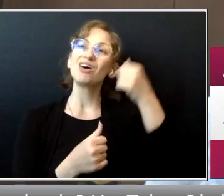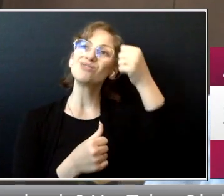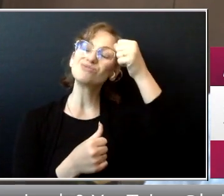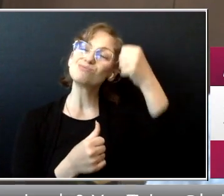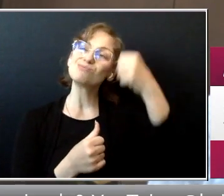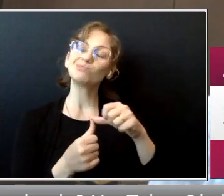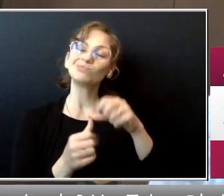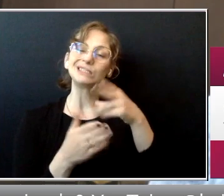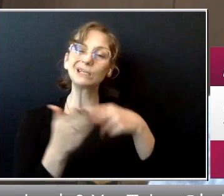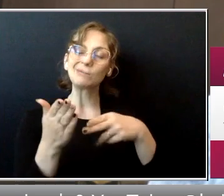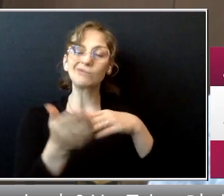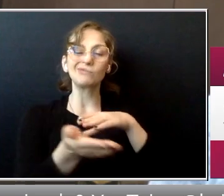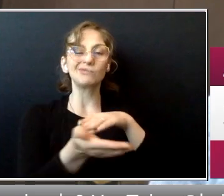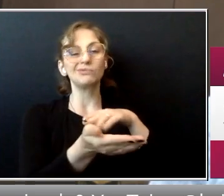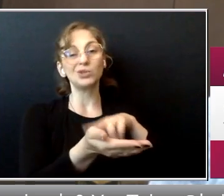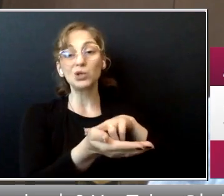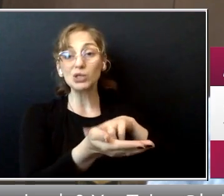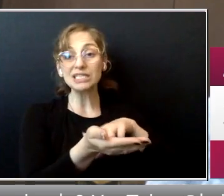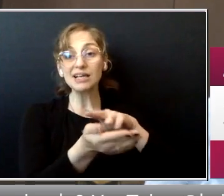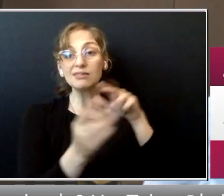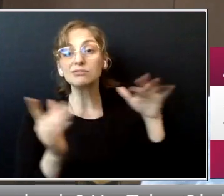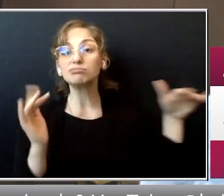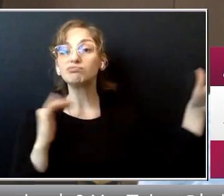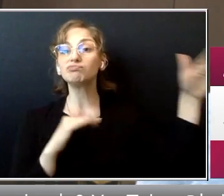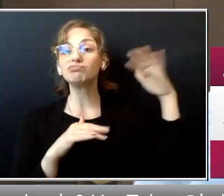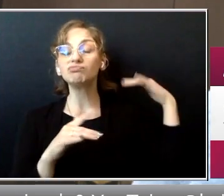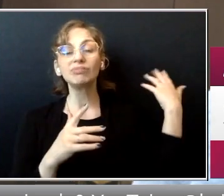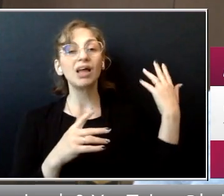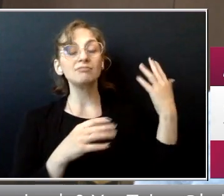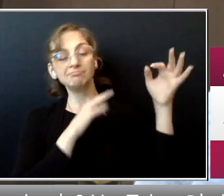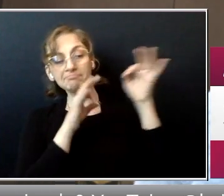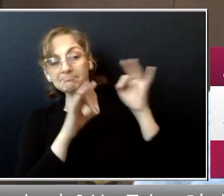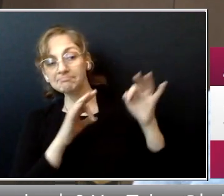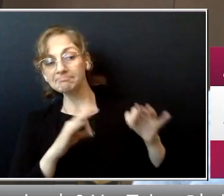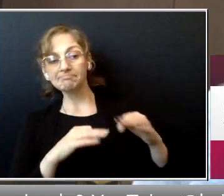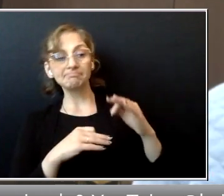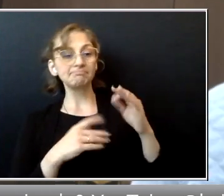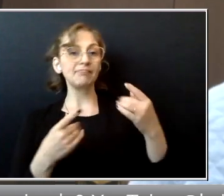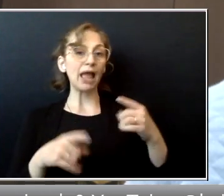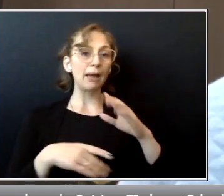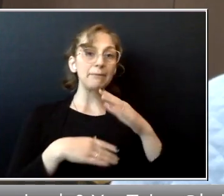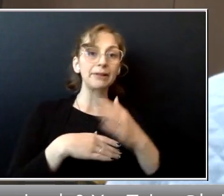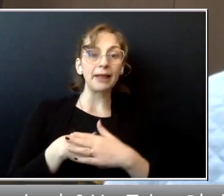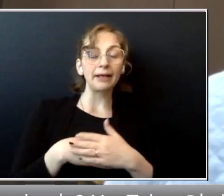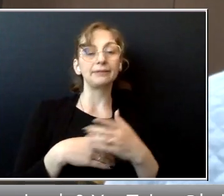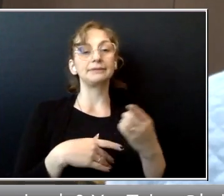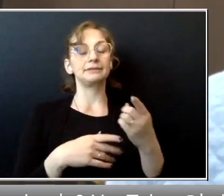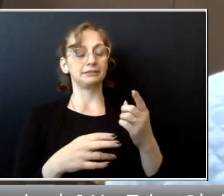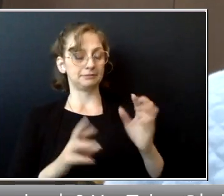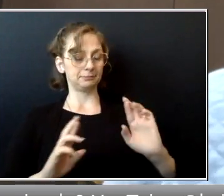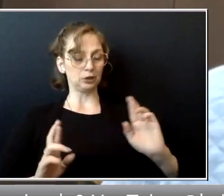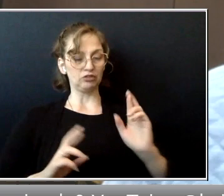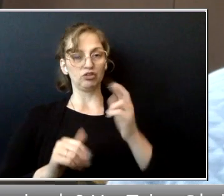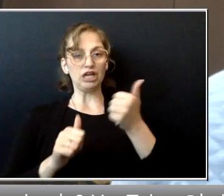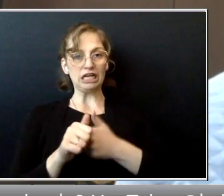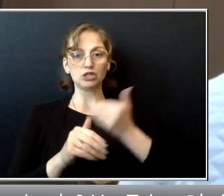me and kind of walking me through what's about to happen as they're prepping me for each stage of the procedure.